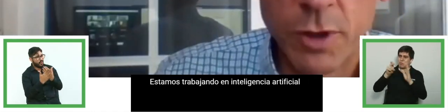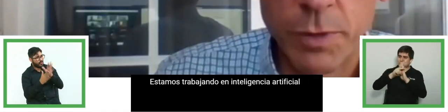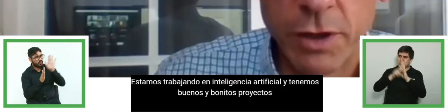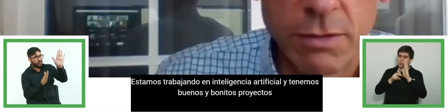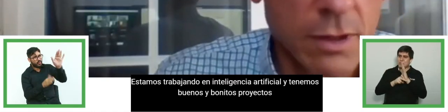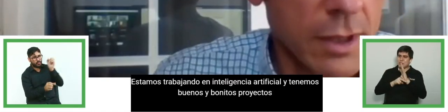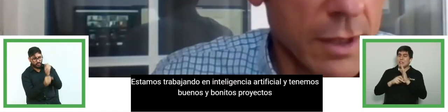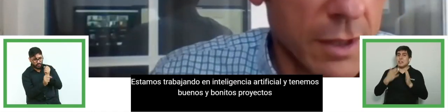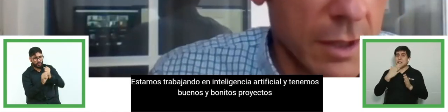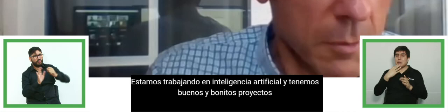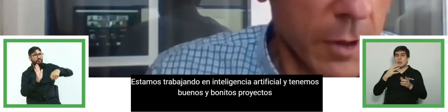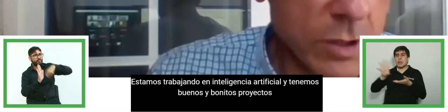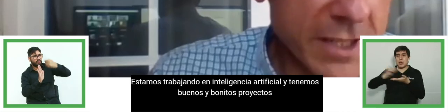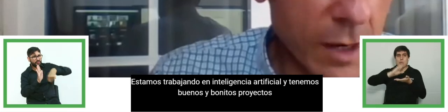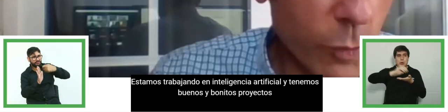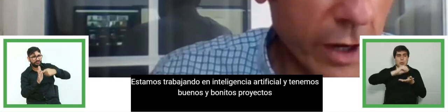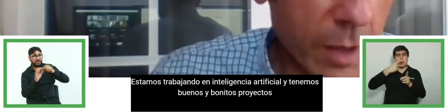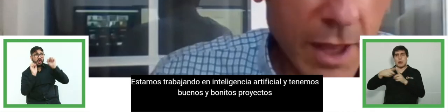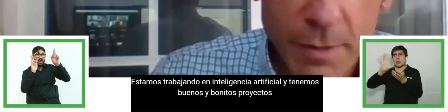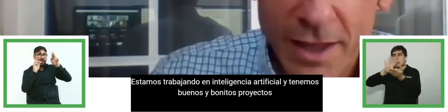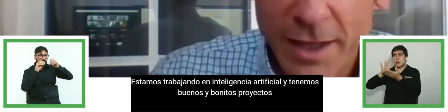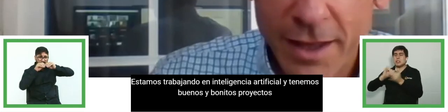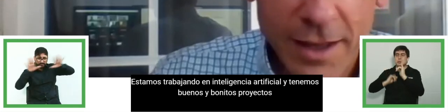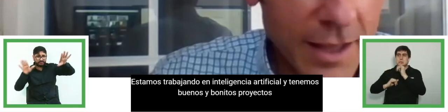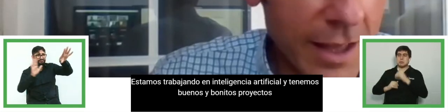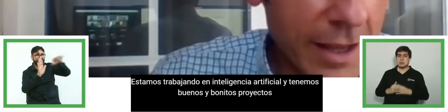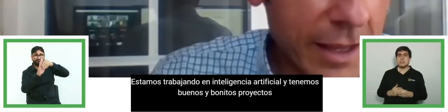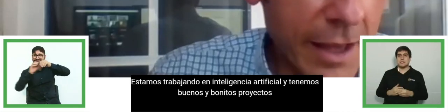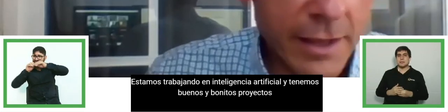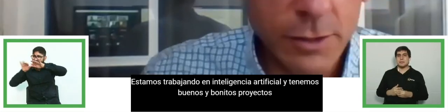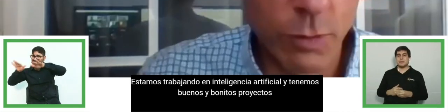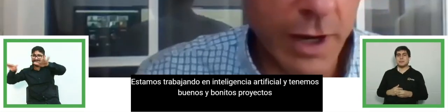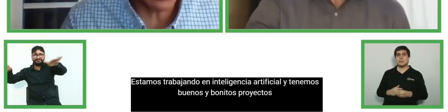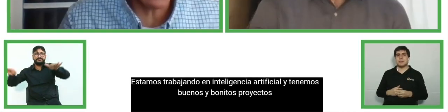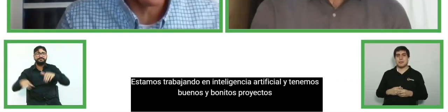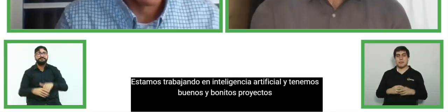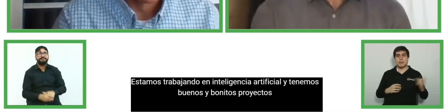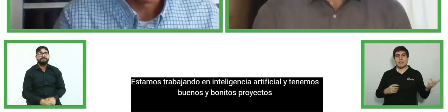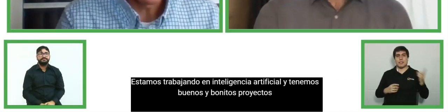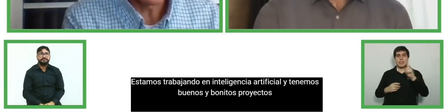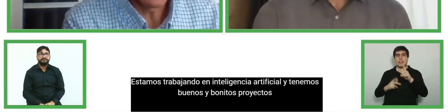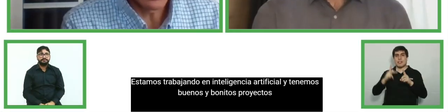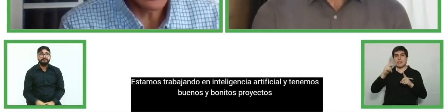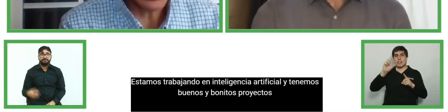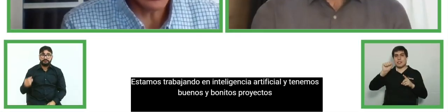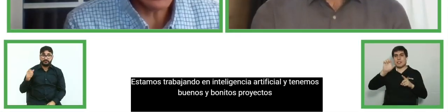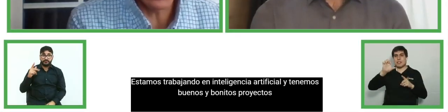Now, very quickly, we'll go to Kyle Duarte, Science and Smiles.